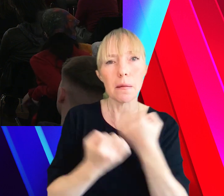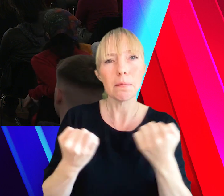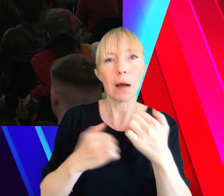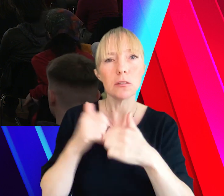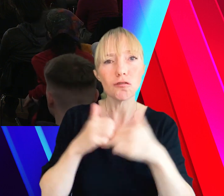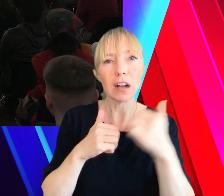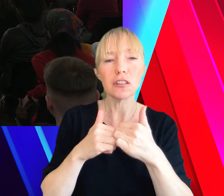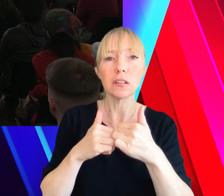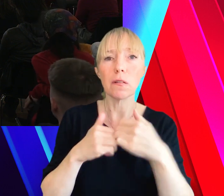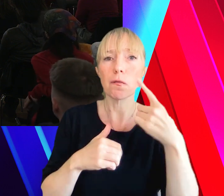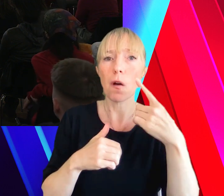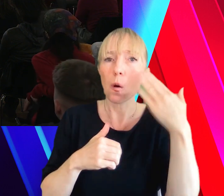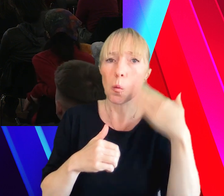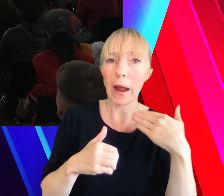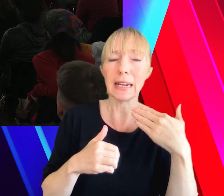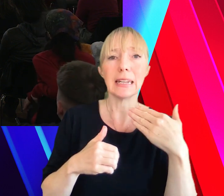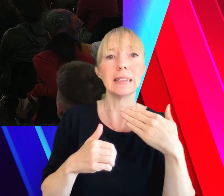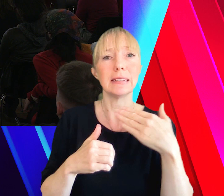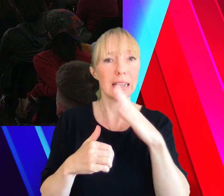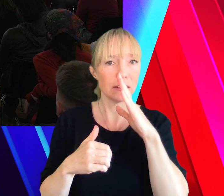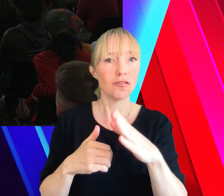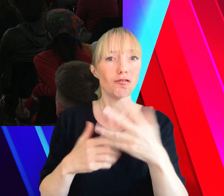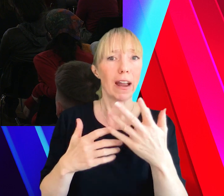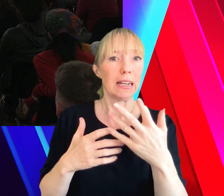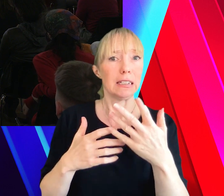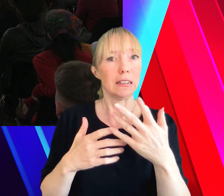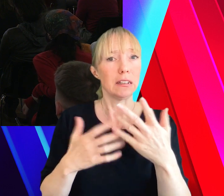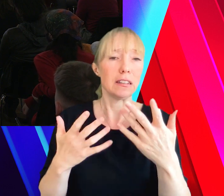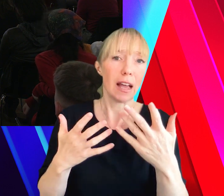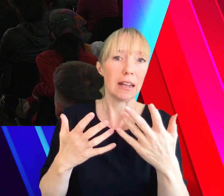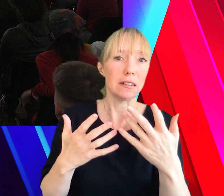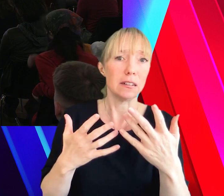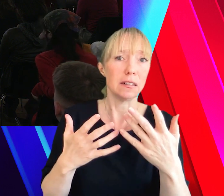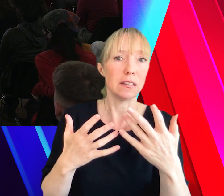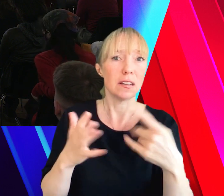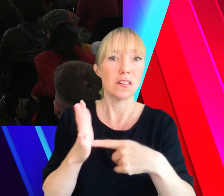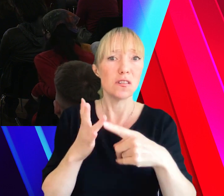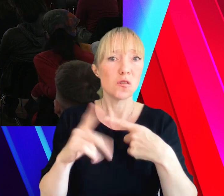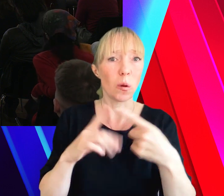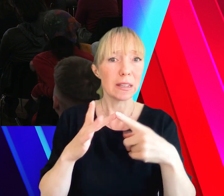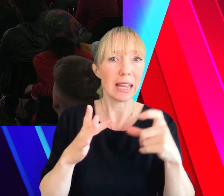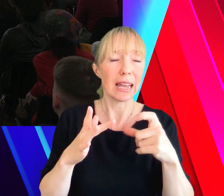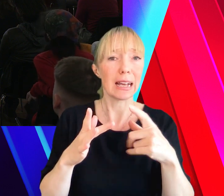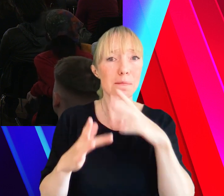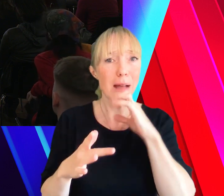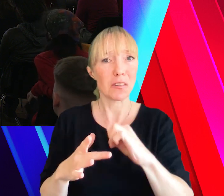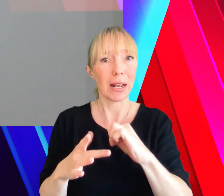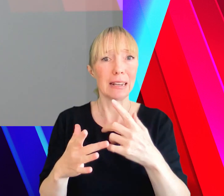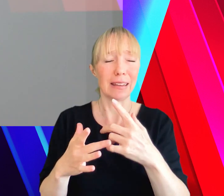analysing power structures of, like, whiteness and heteronormativity and toxic masculinity and all these really kind of